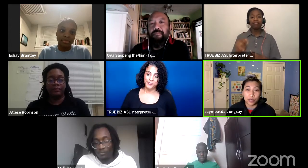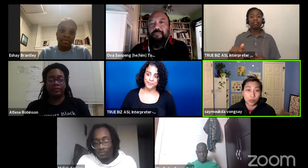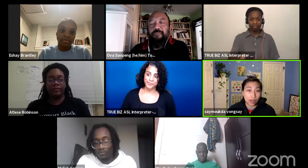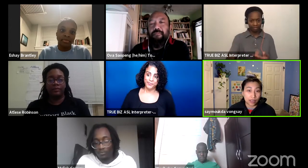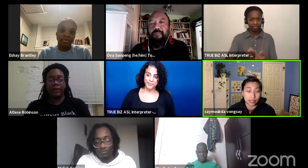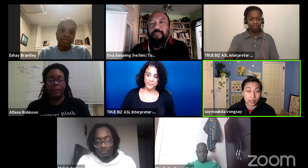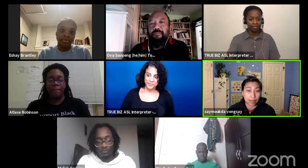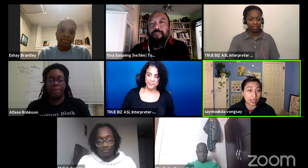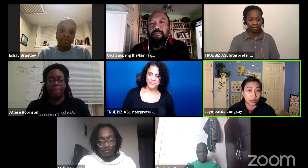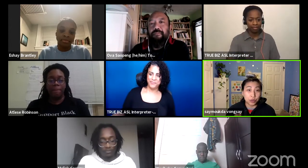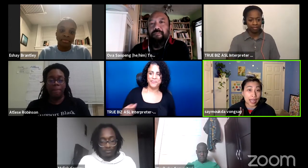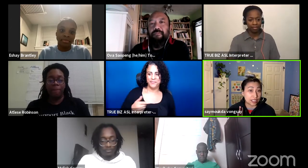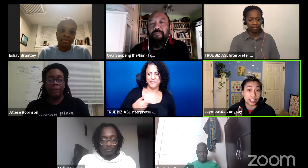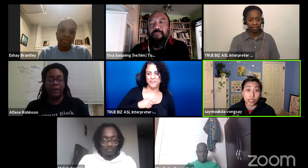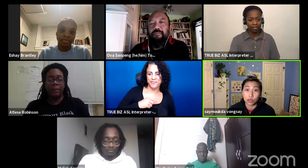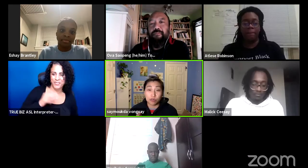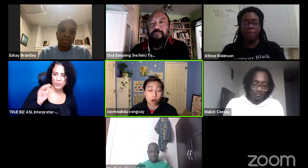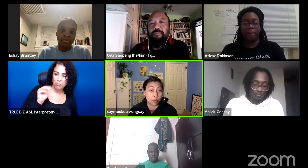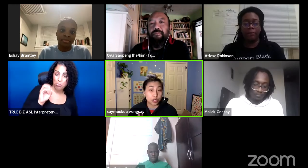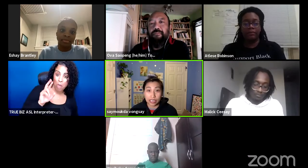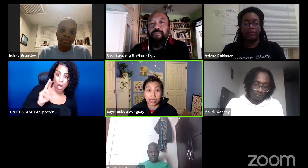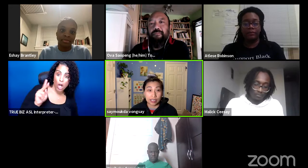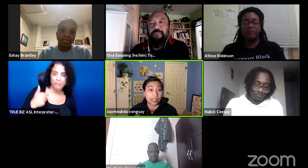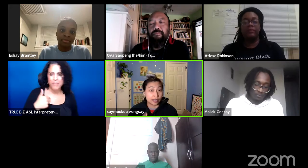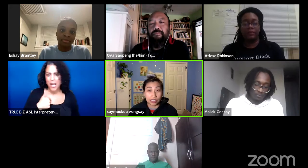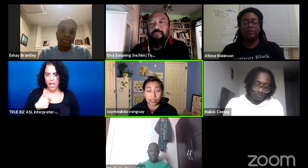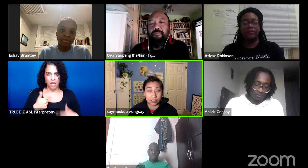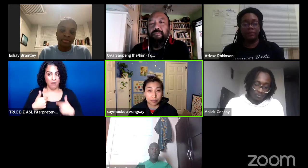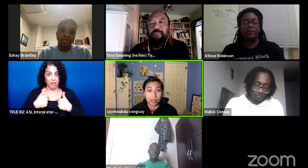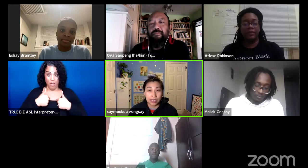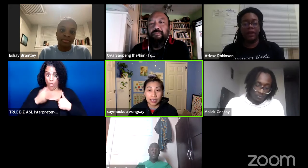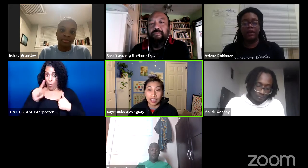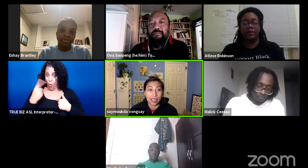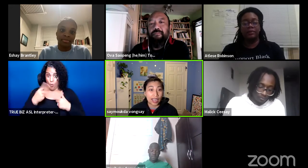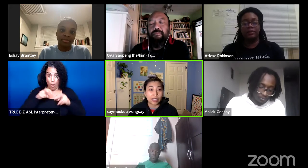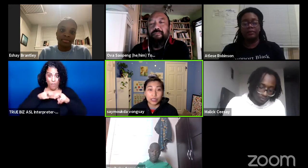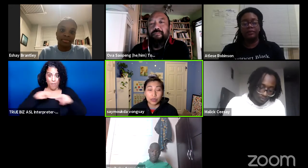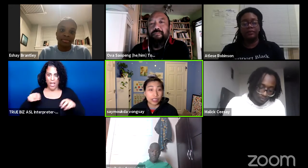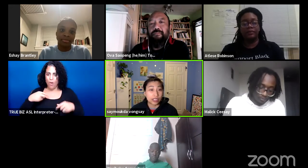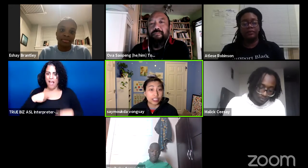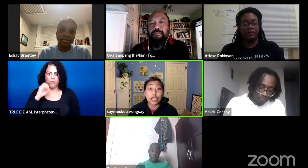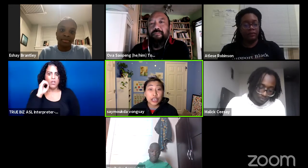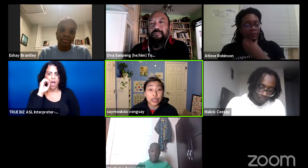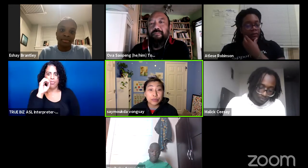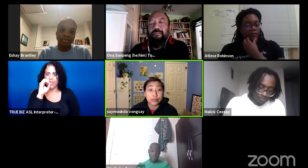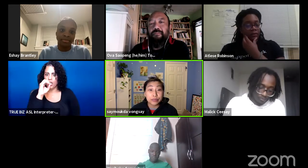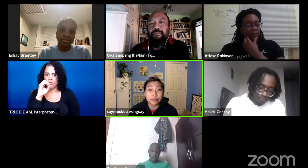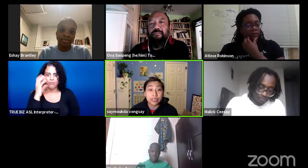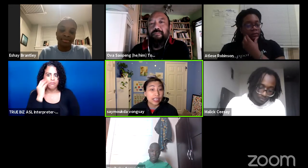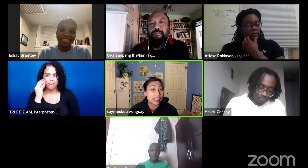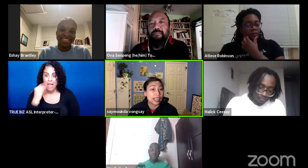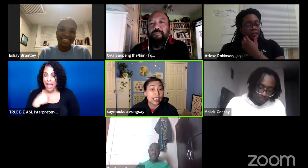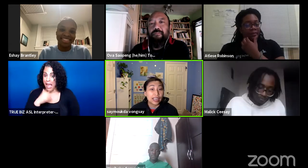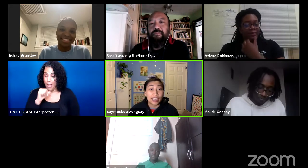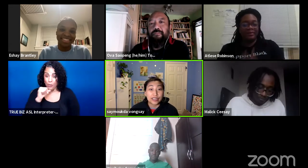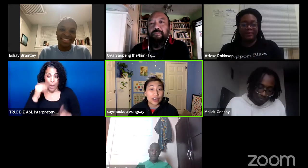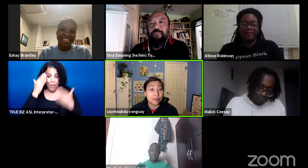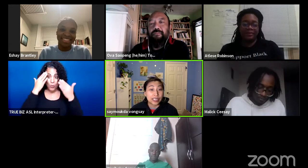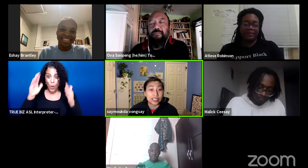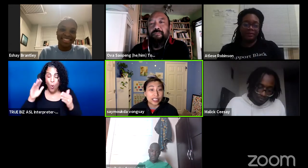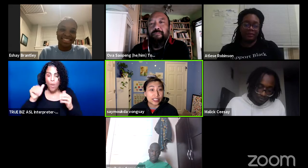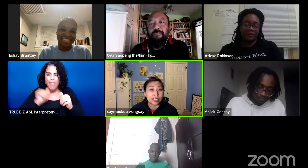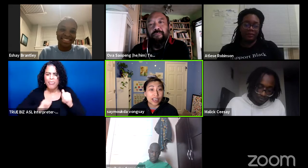think I'm the only one on this panel who has zero formal training in theater. Yeah. I don't know theater terms. I